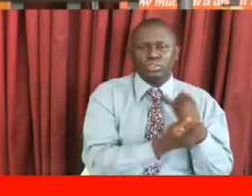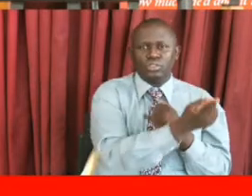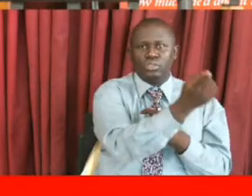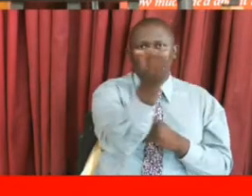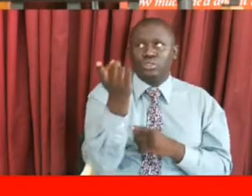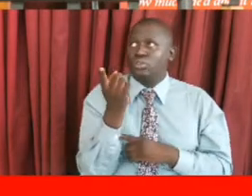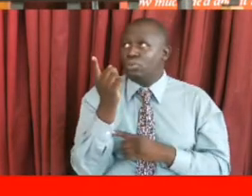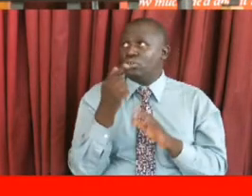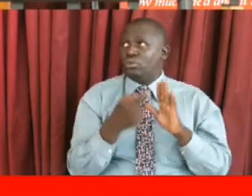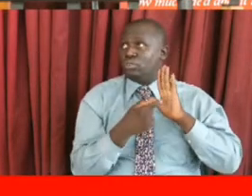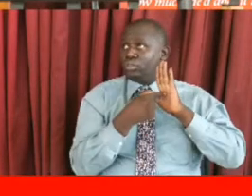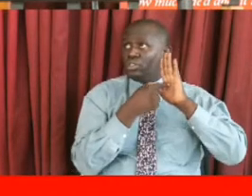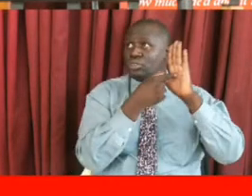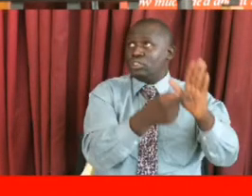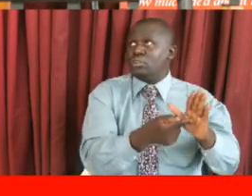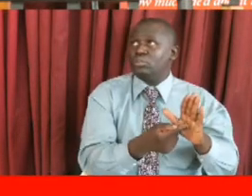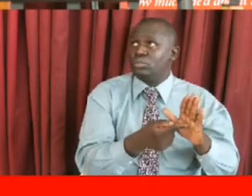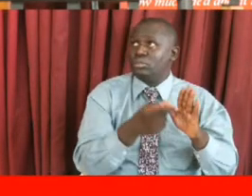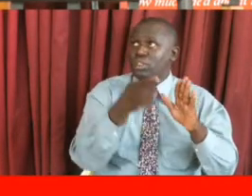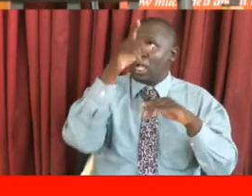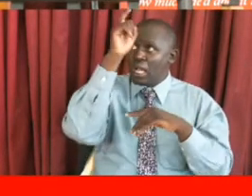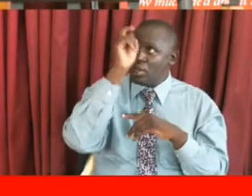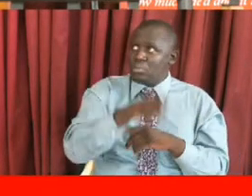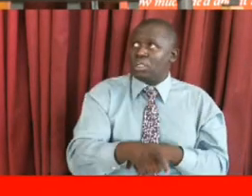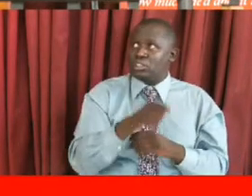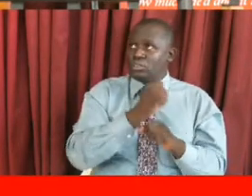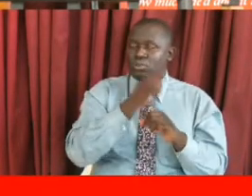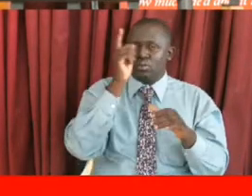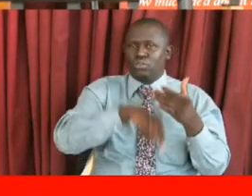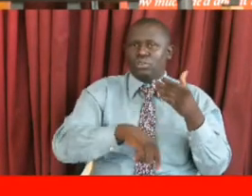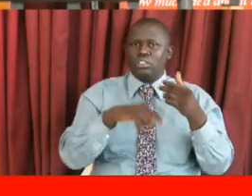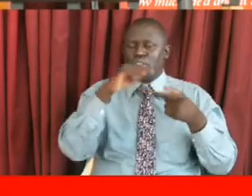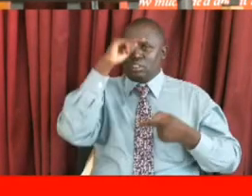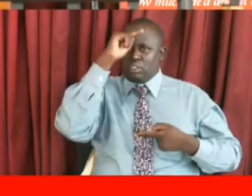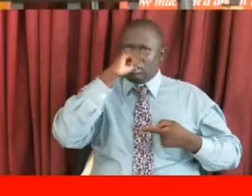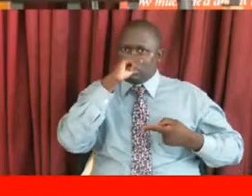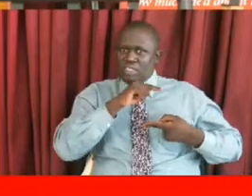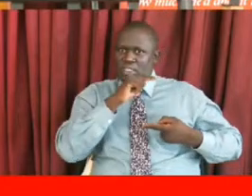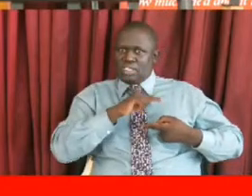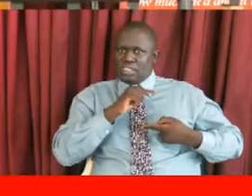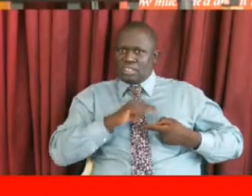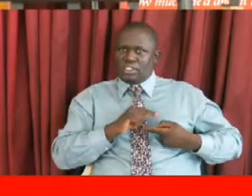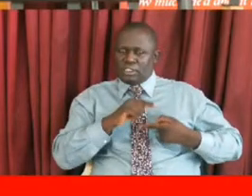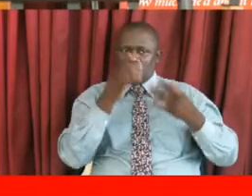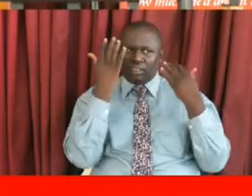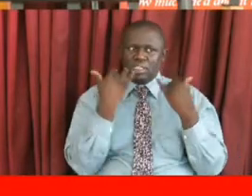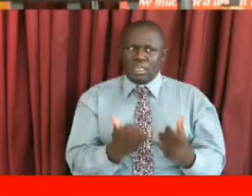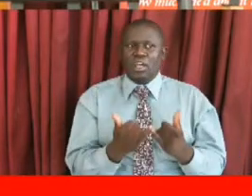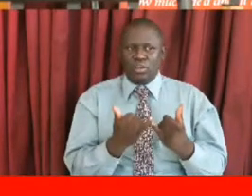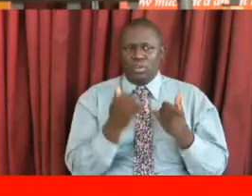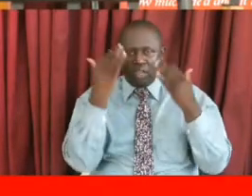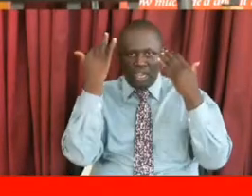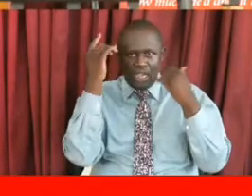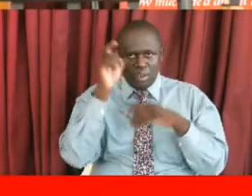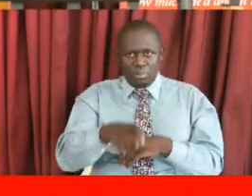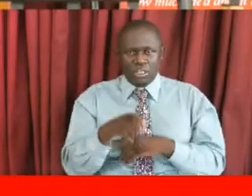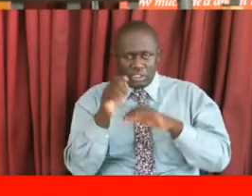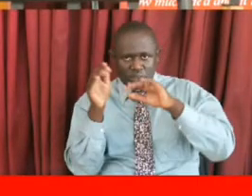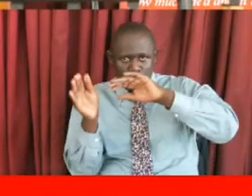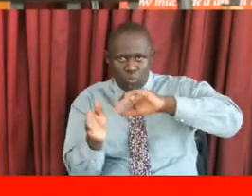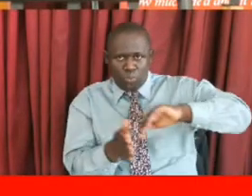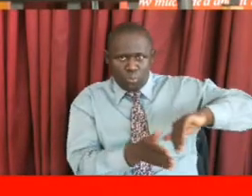him I must decrease now I must go off the